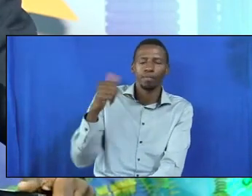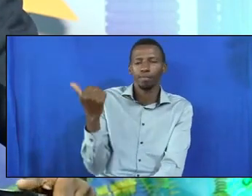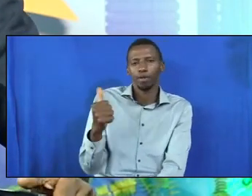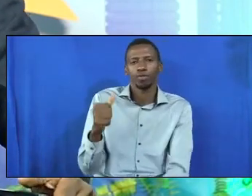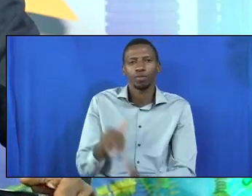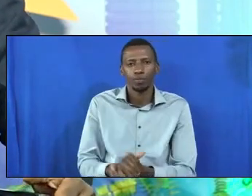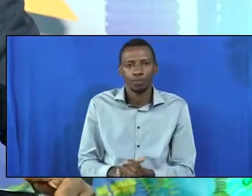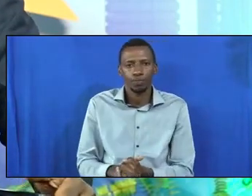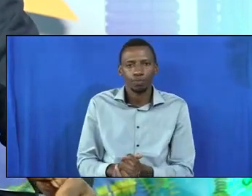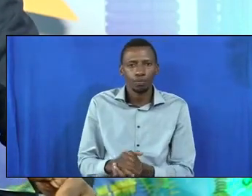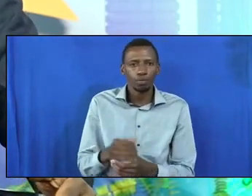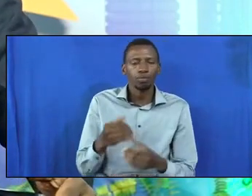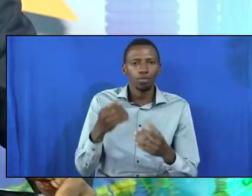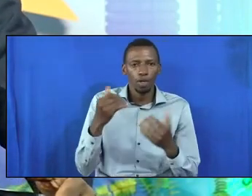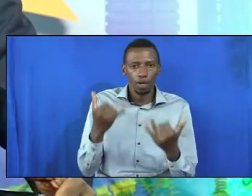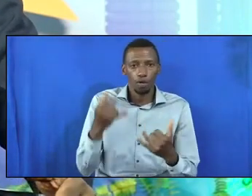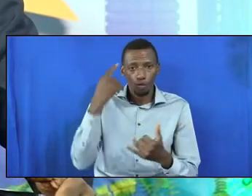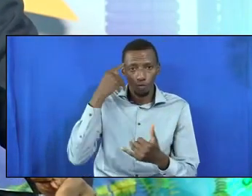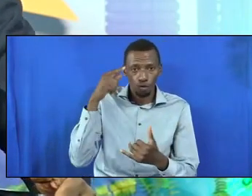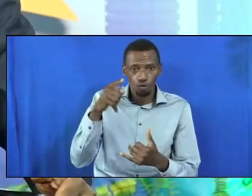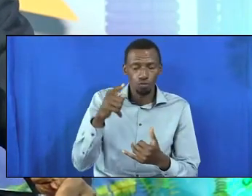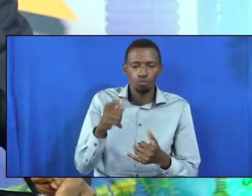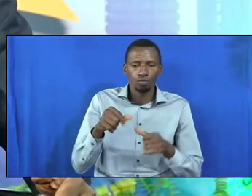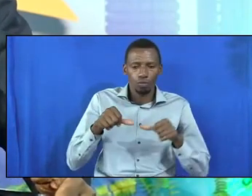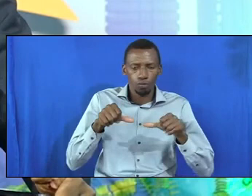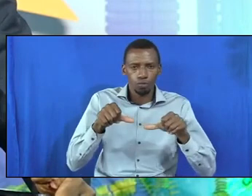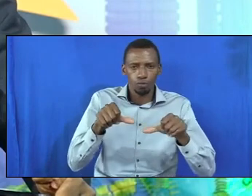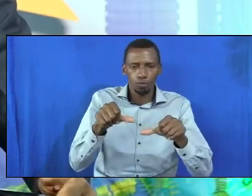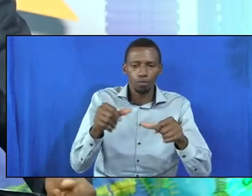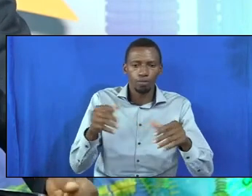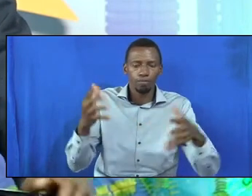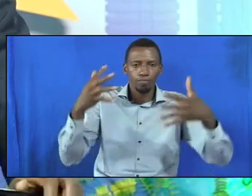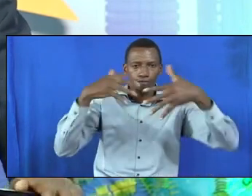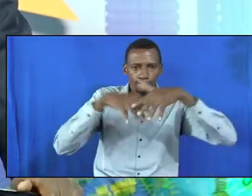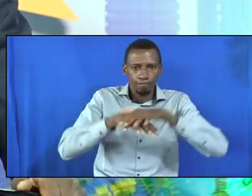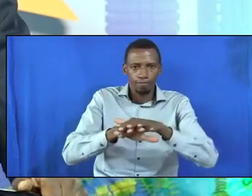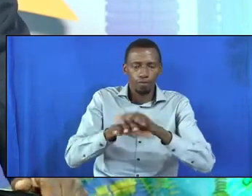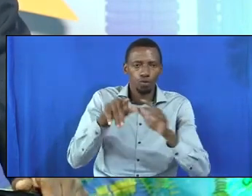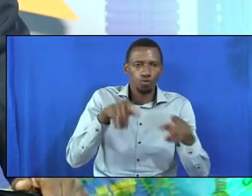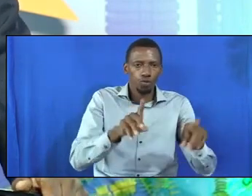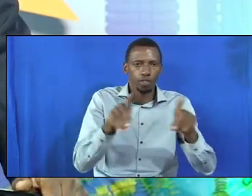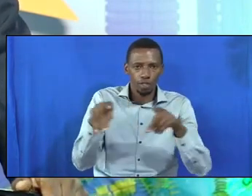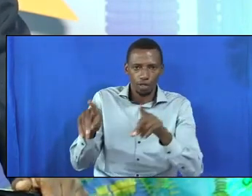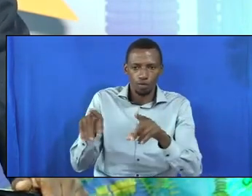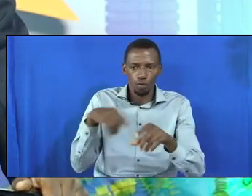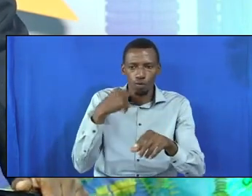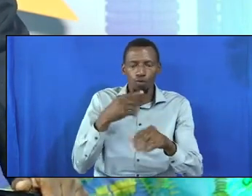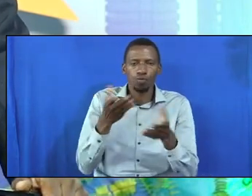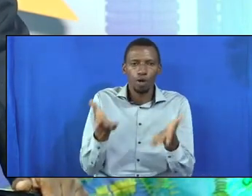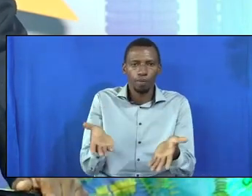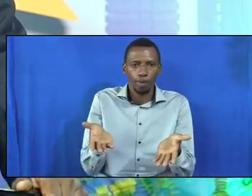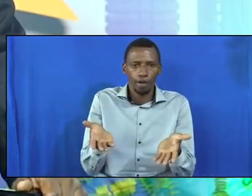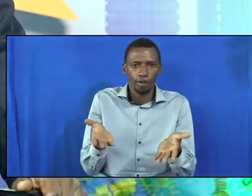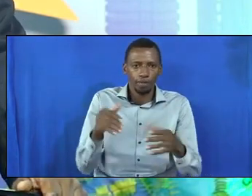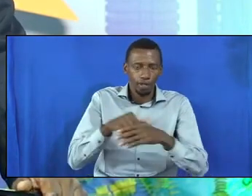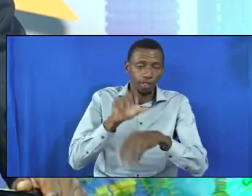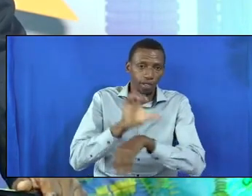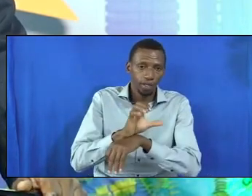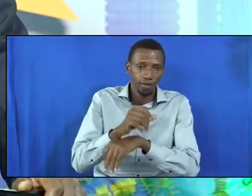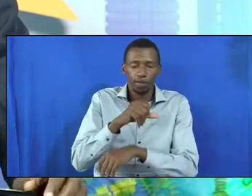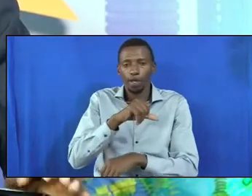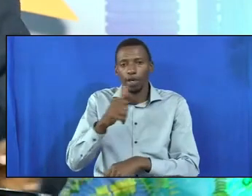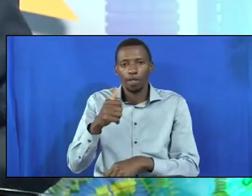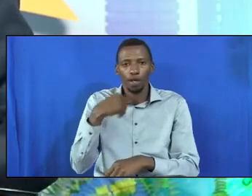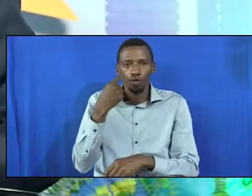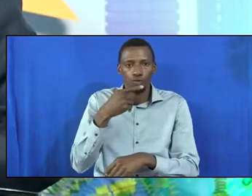So now, for you to still continue aligning yourselves, those in attendance here, my viewers online,